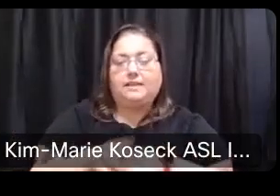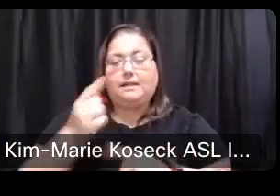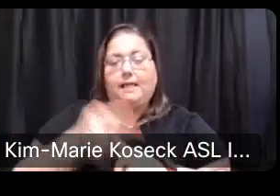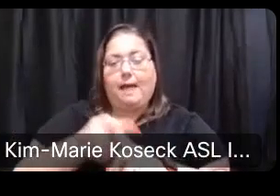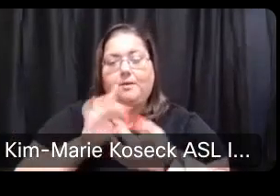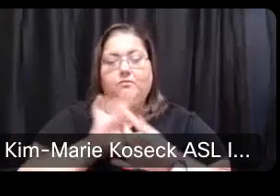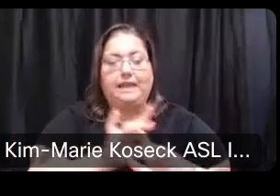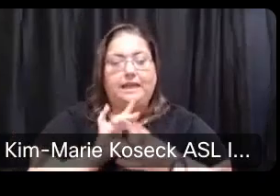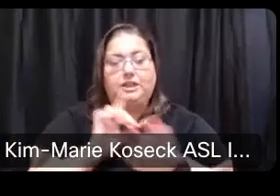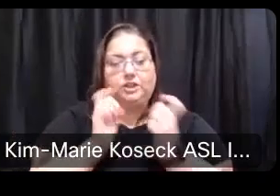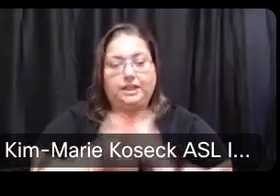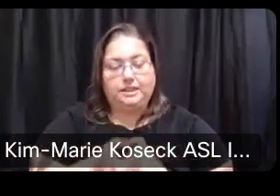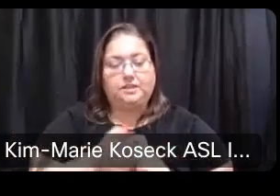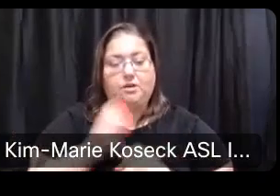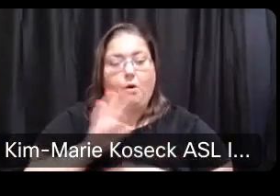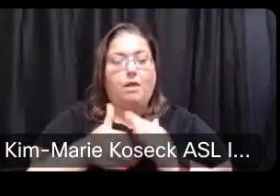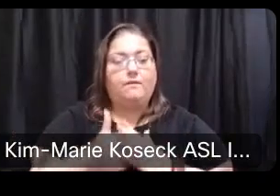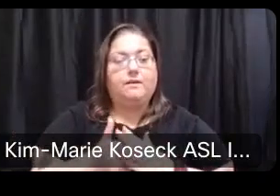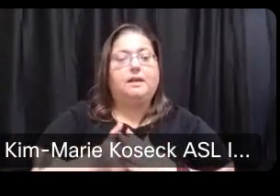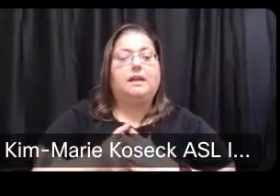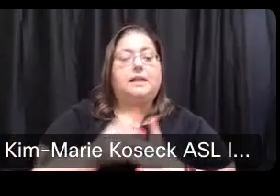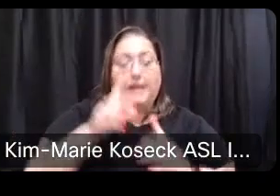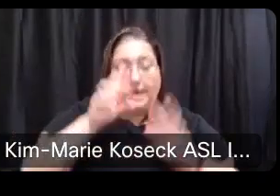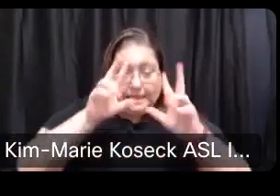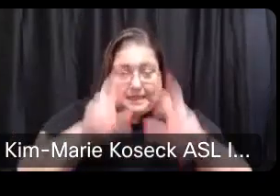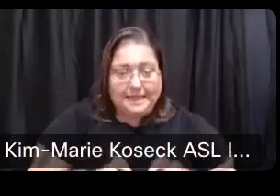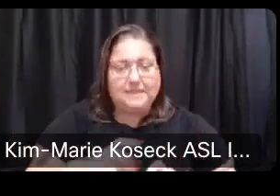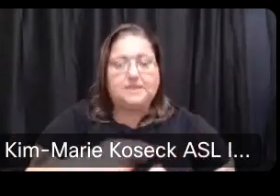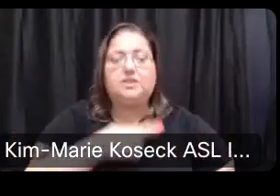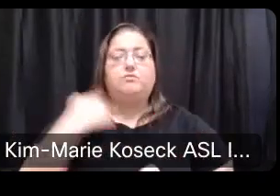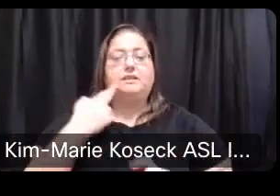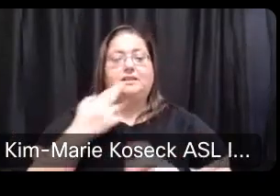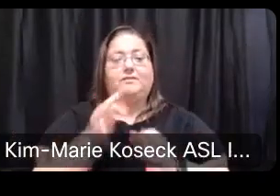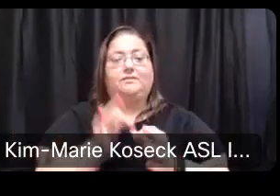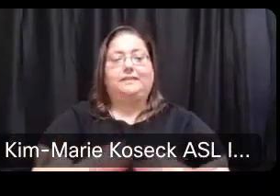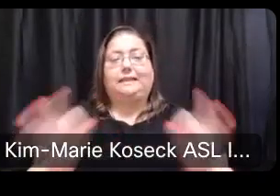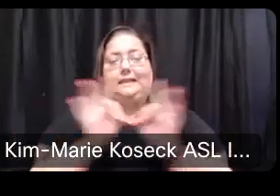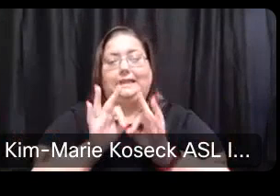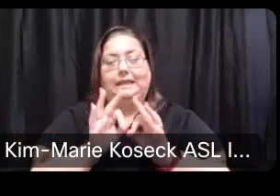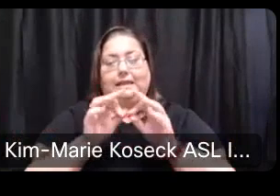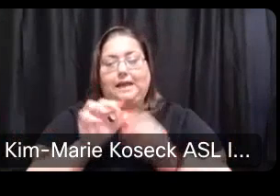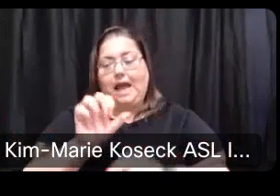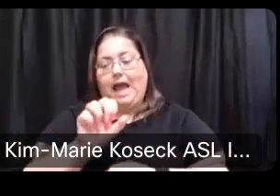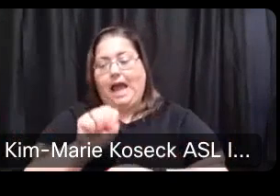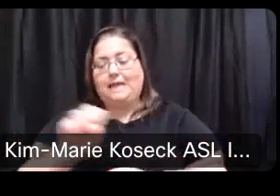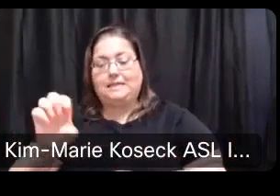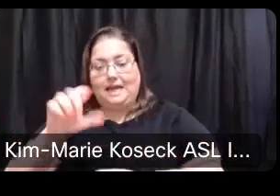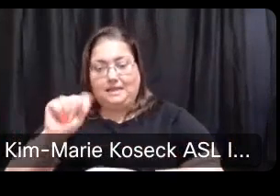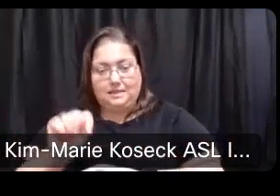every plan. Assessment of risk to key assets, establishing a vision statement